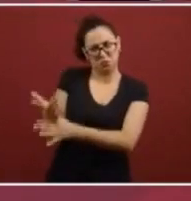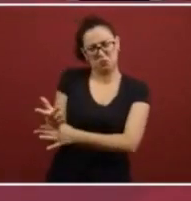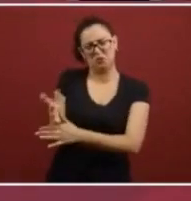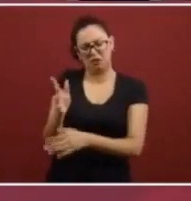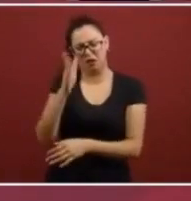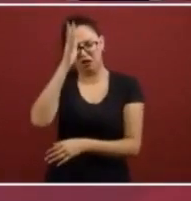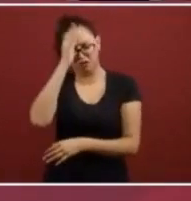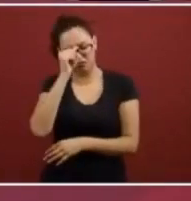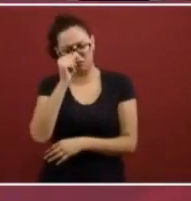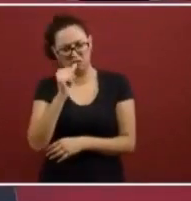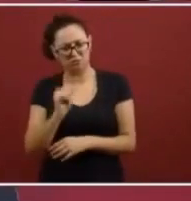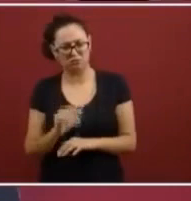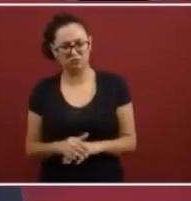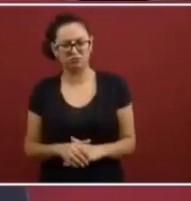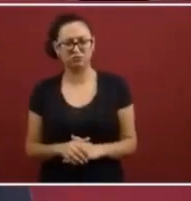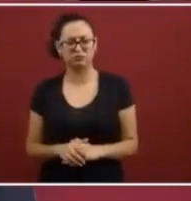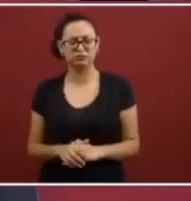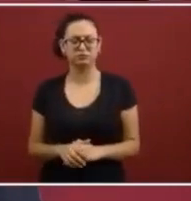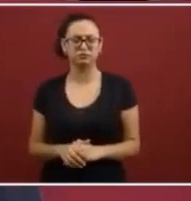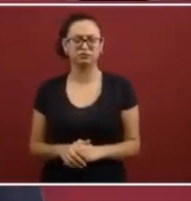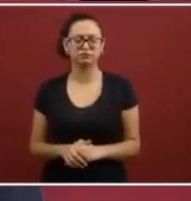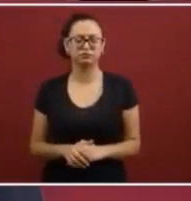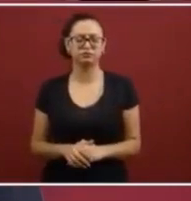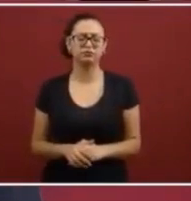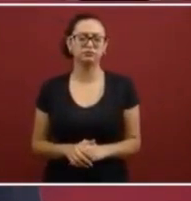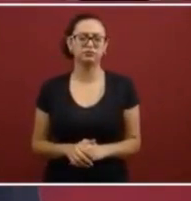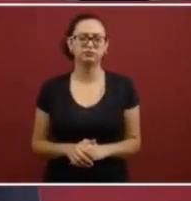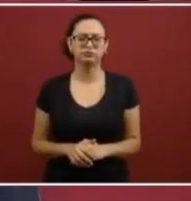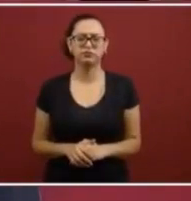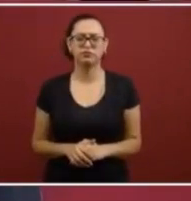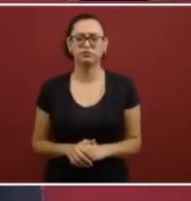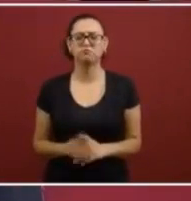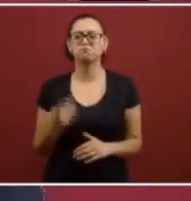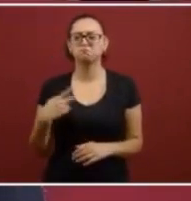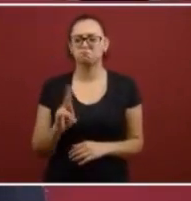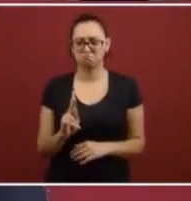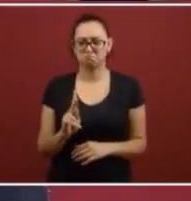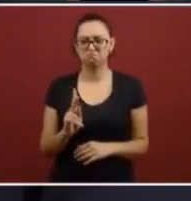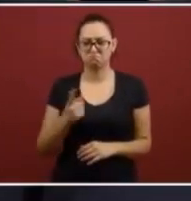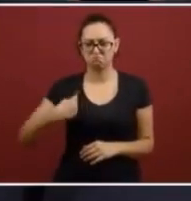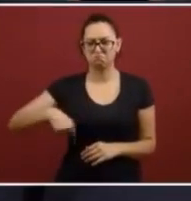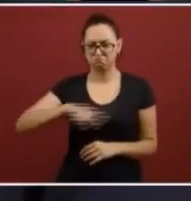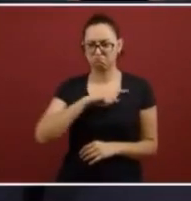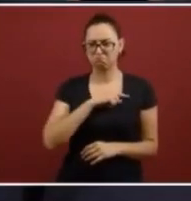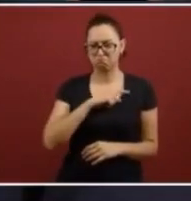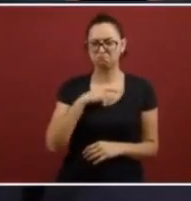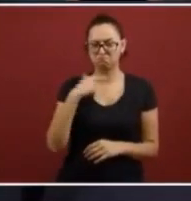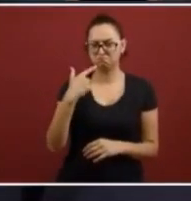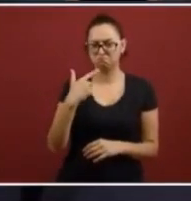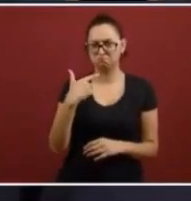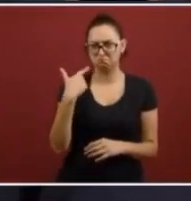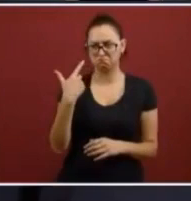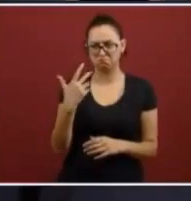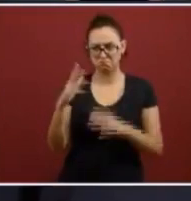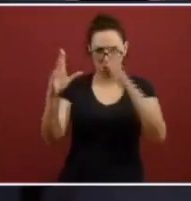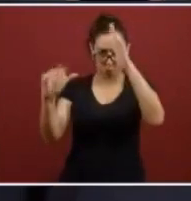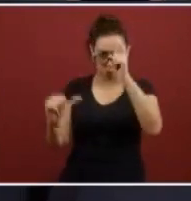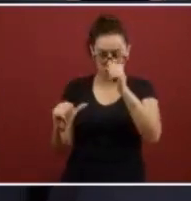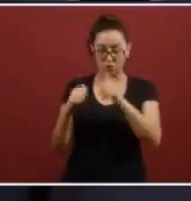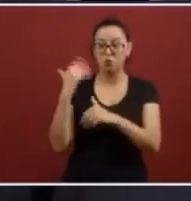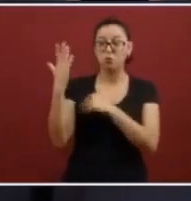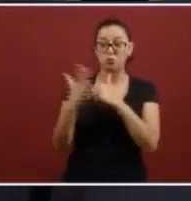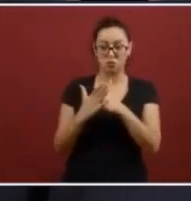document, expresaron. but they express Pero quedamos en que certain les things. voy a dar respuesta But I will be